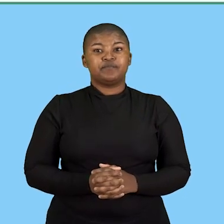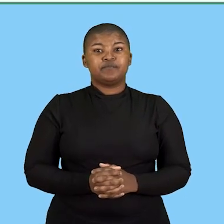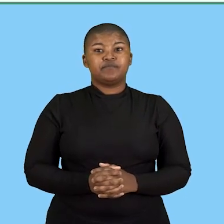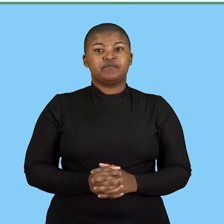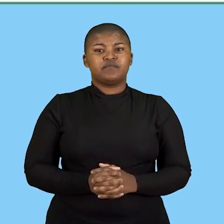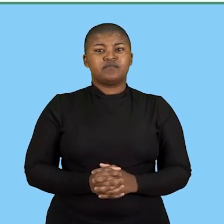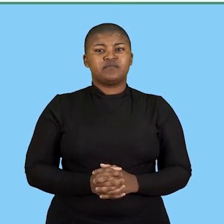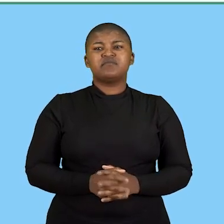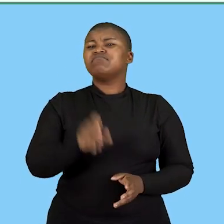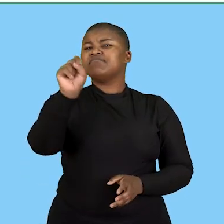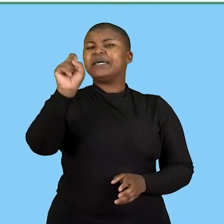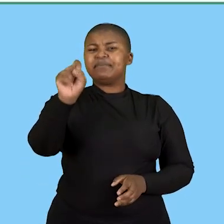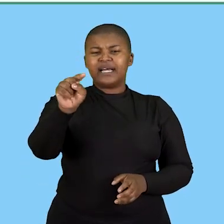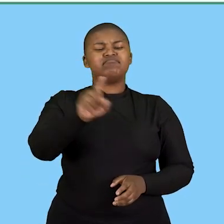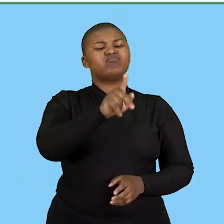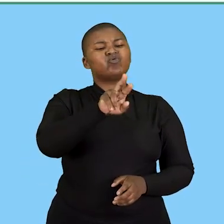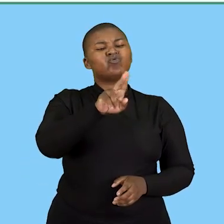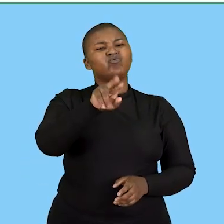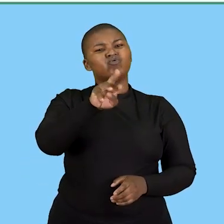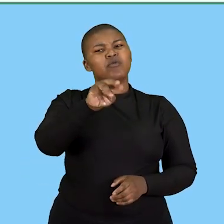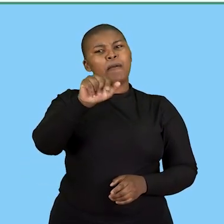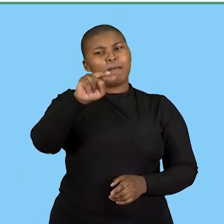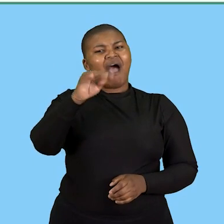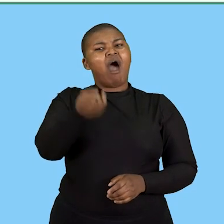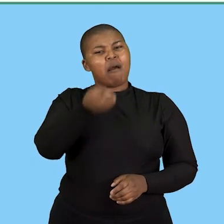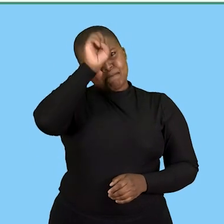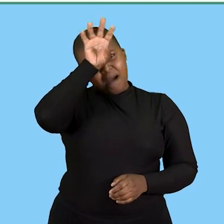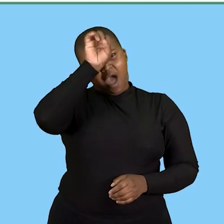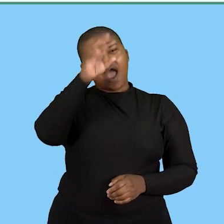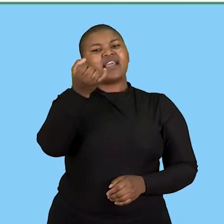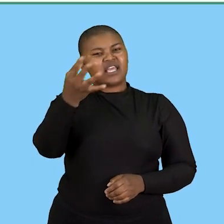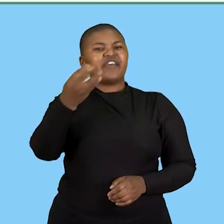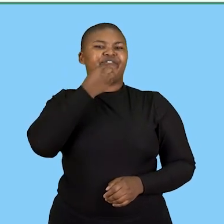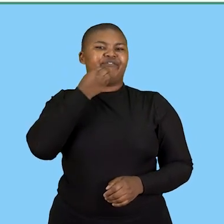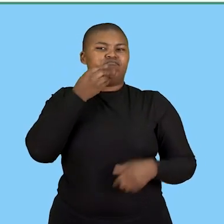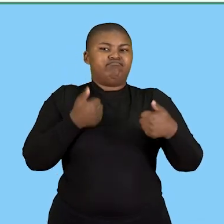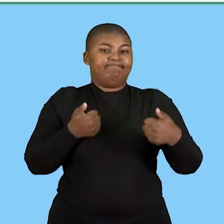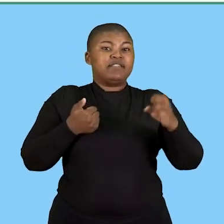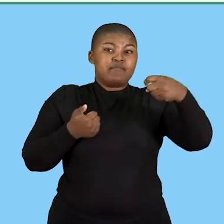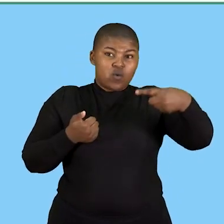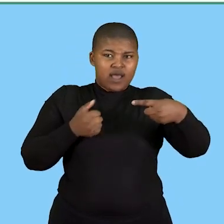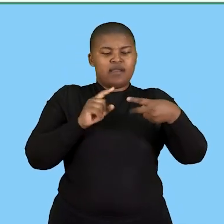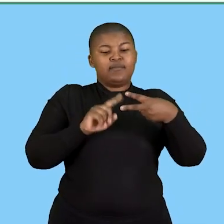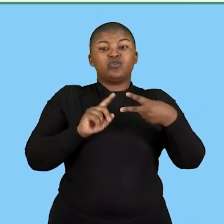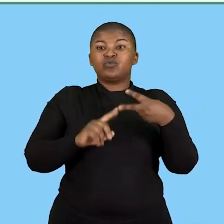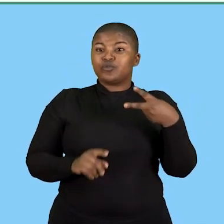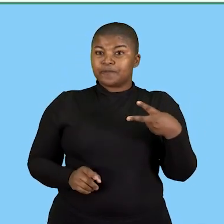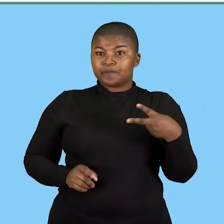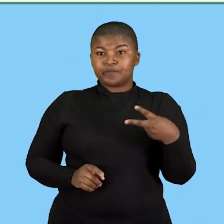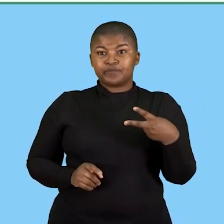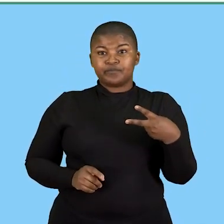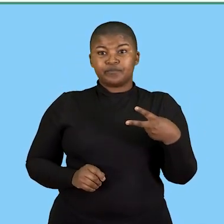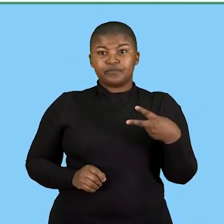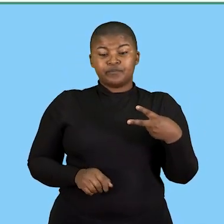The first part talks about the idea that Kuruman Mining offers subsidized meals. That is one. Number